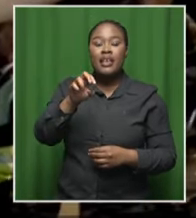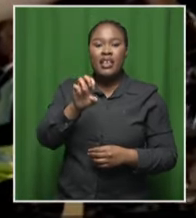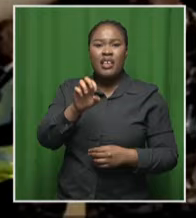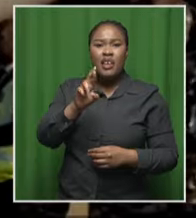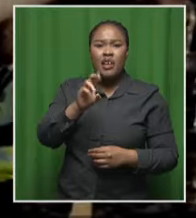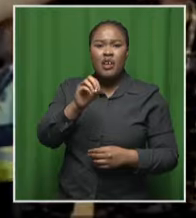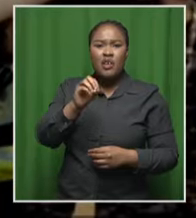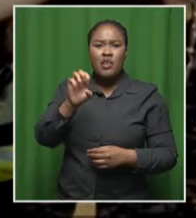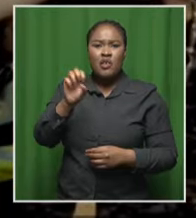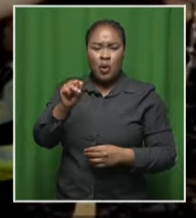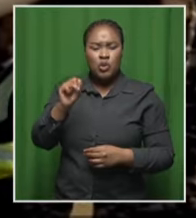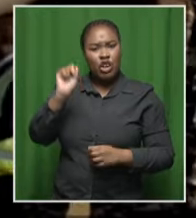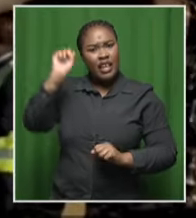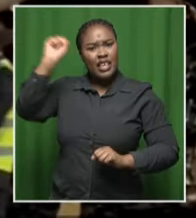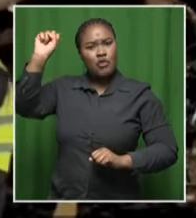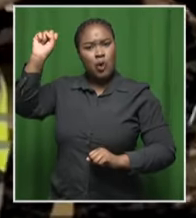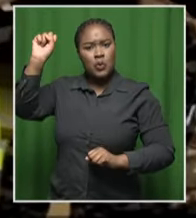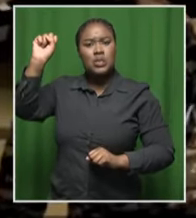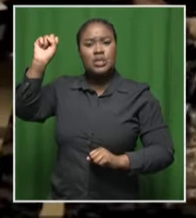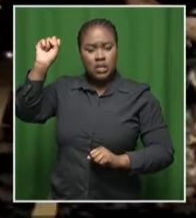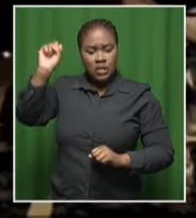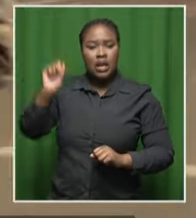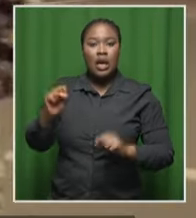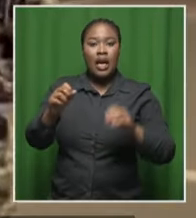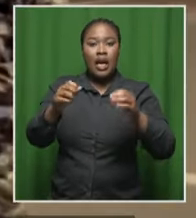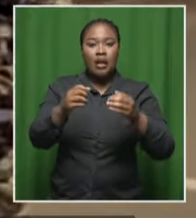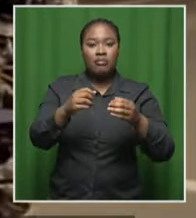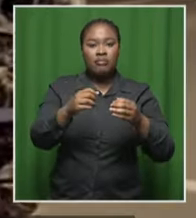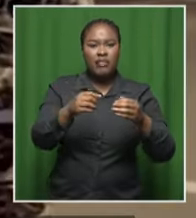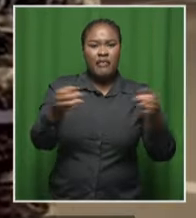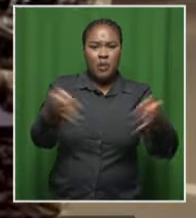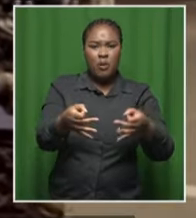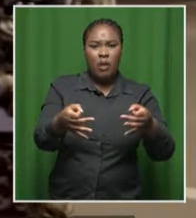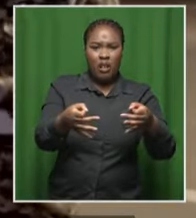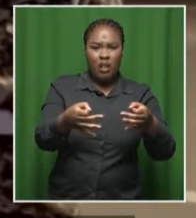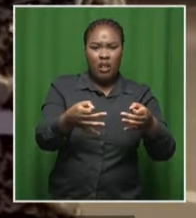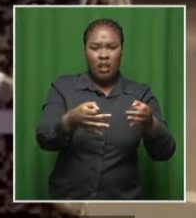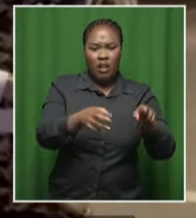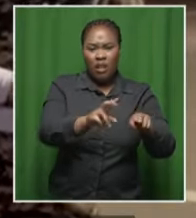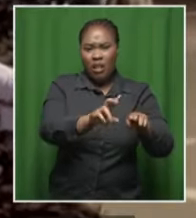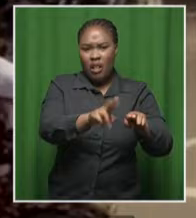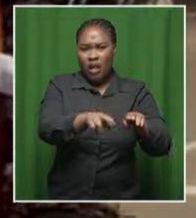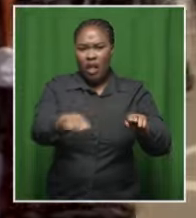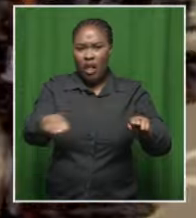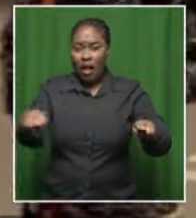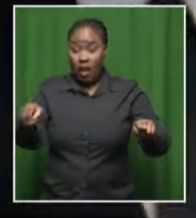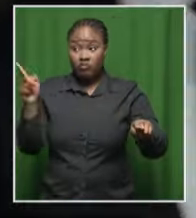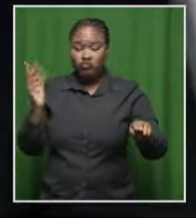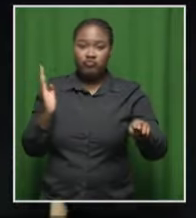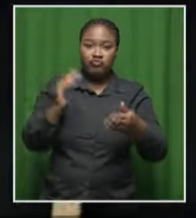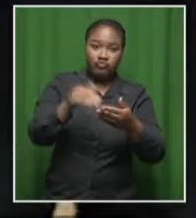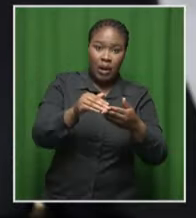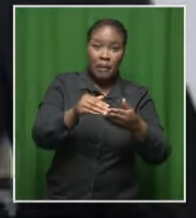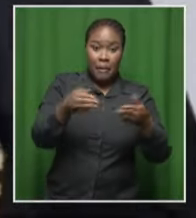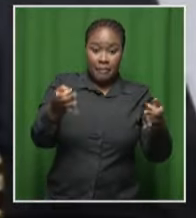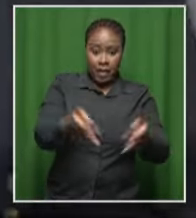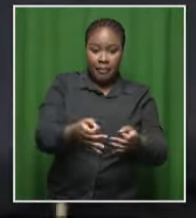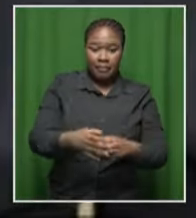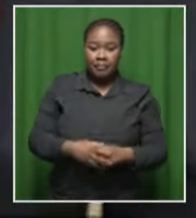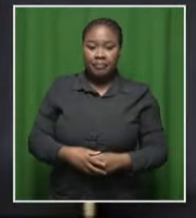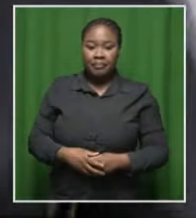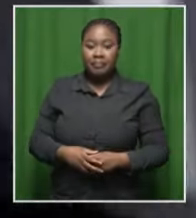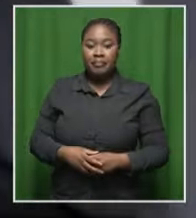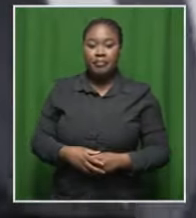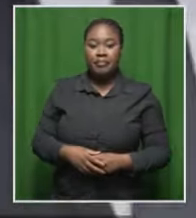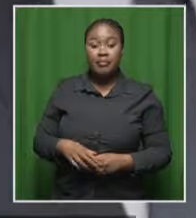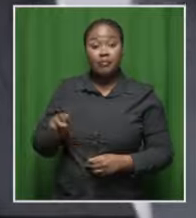today. Yesterday, an official memorial service for the late Namibian president was held in Windhoek. The neighboring country bade farewell to